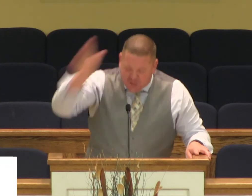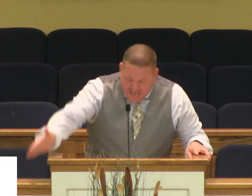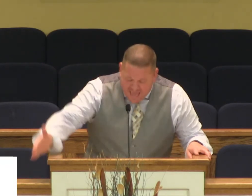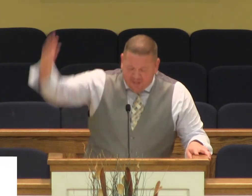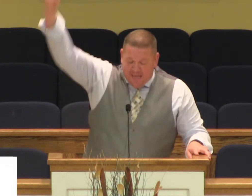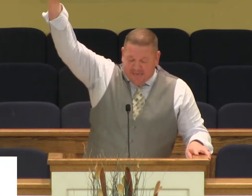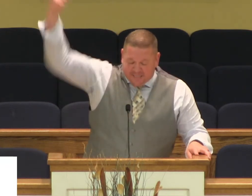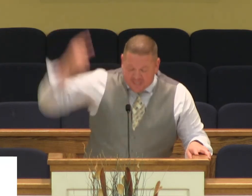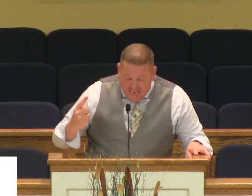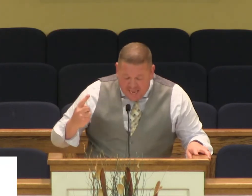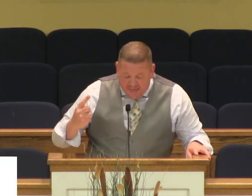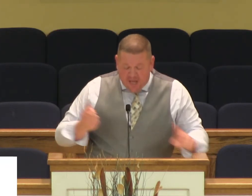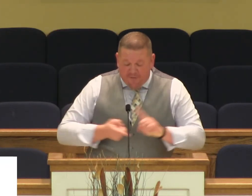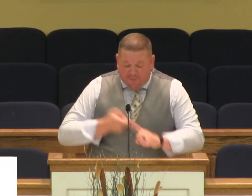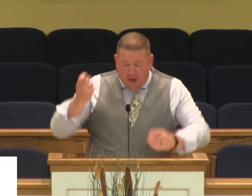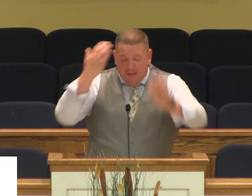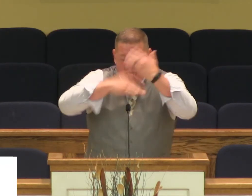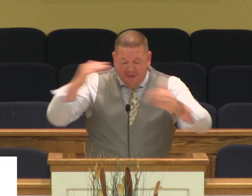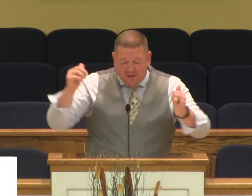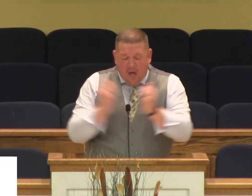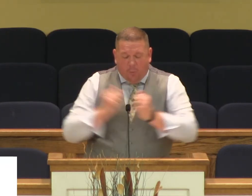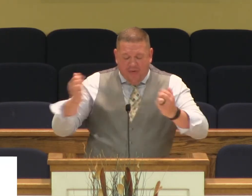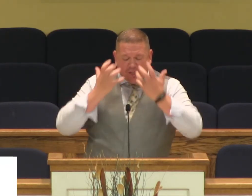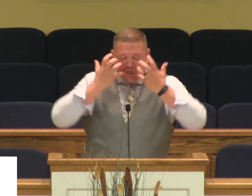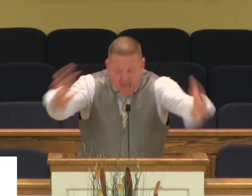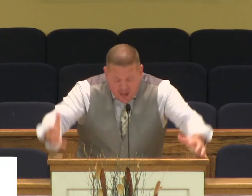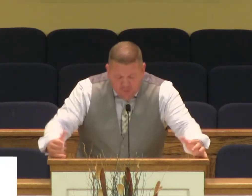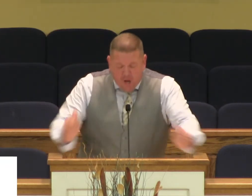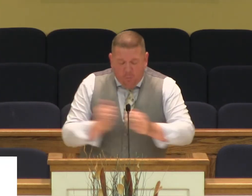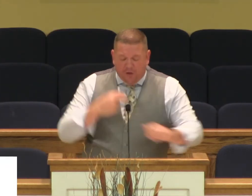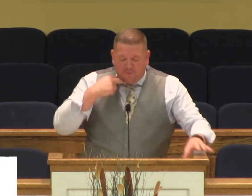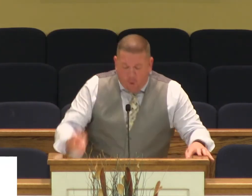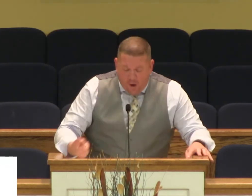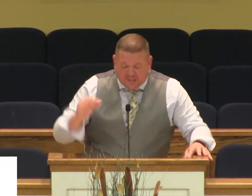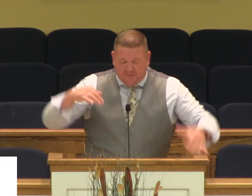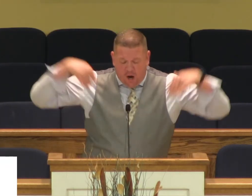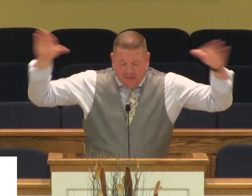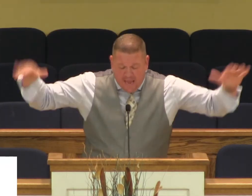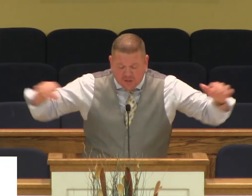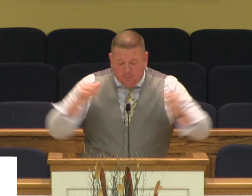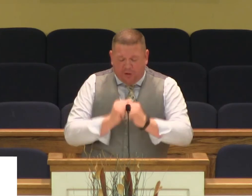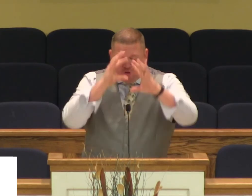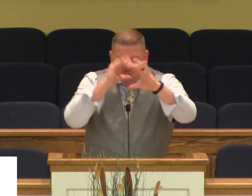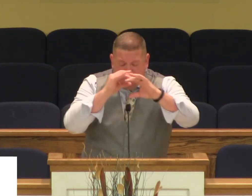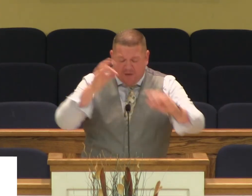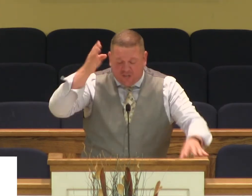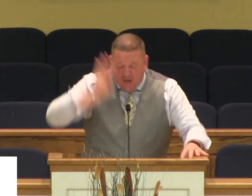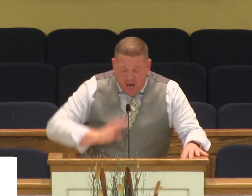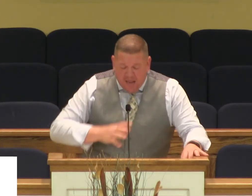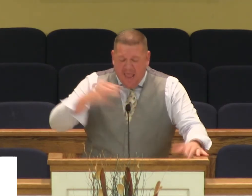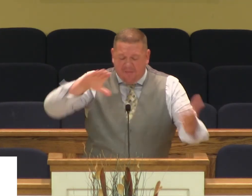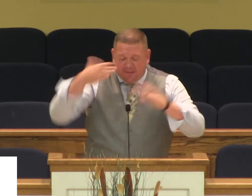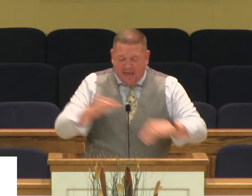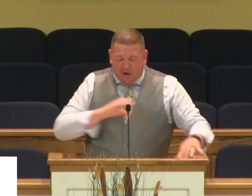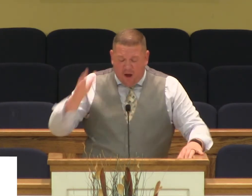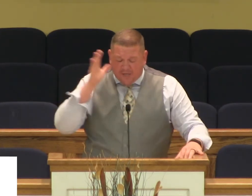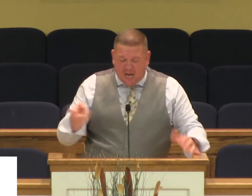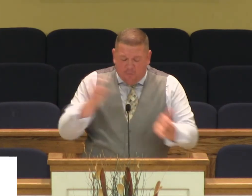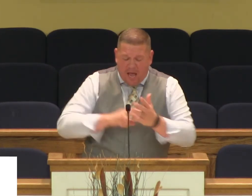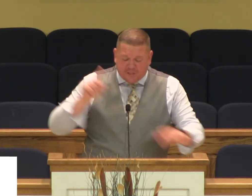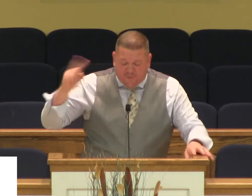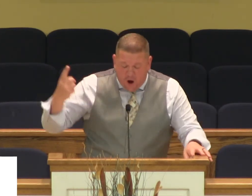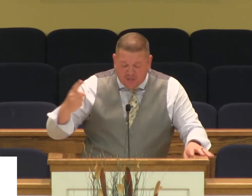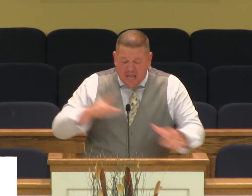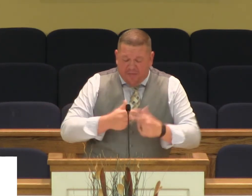love. Shall descend from heaven with a shout, with the voice of the archangel, with the trump of God. And the dead in Christ